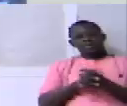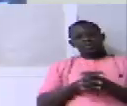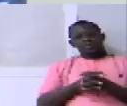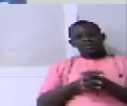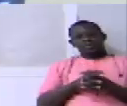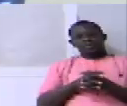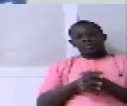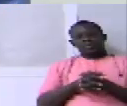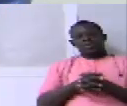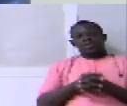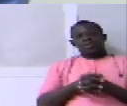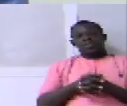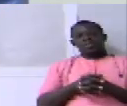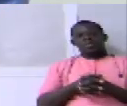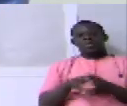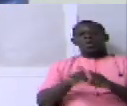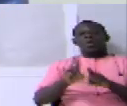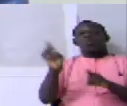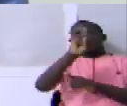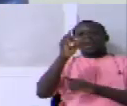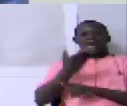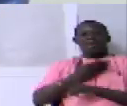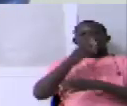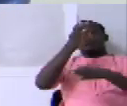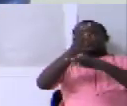What have instructors got to do